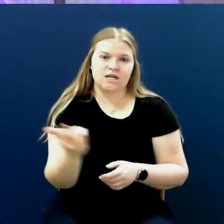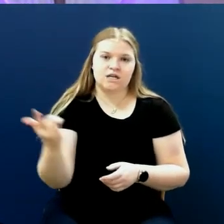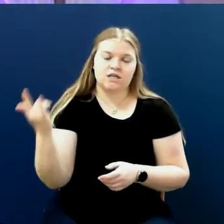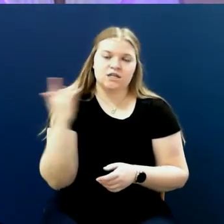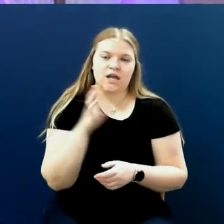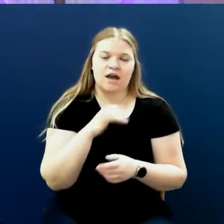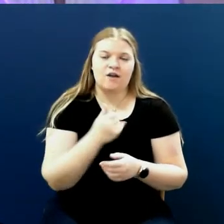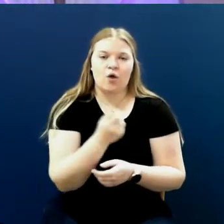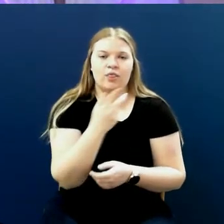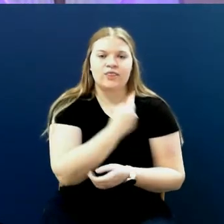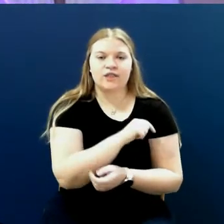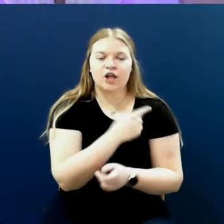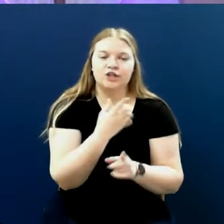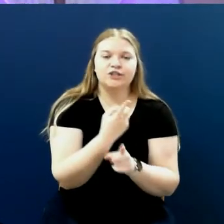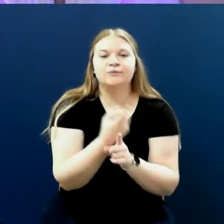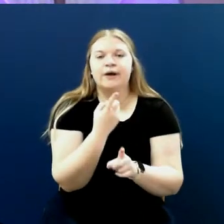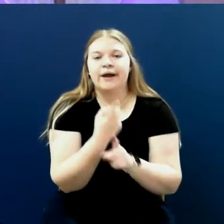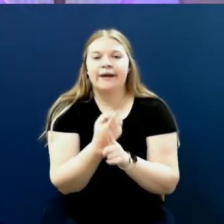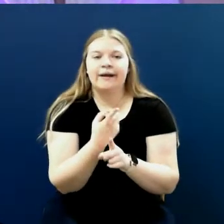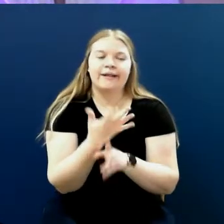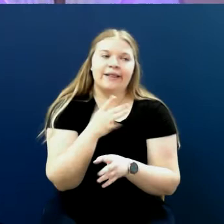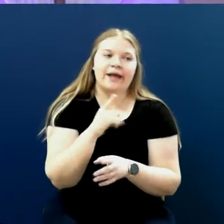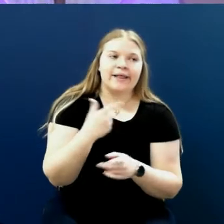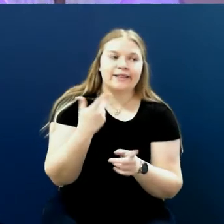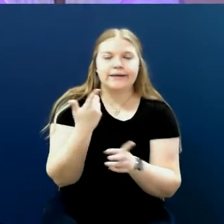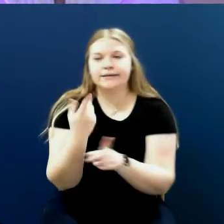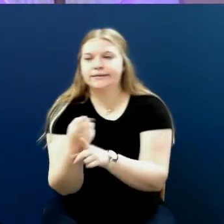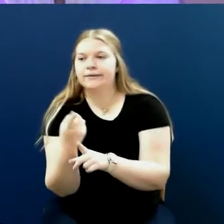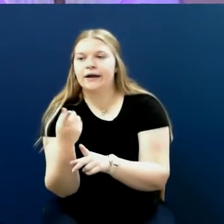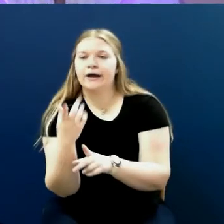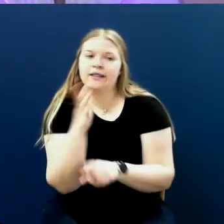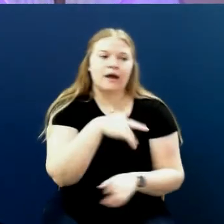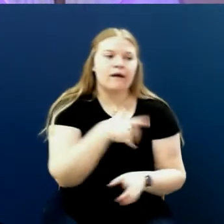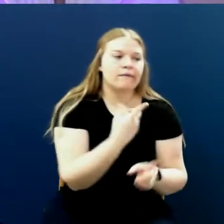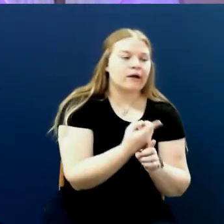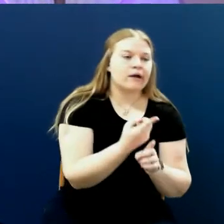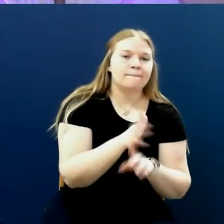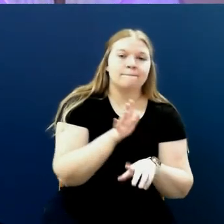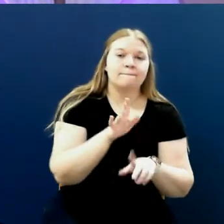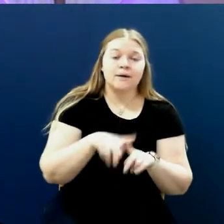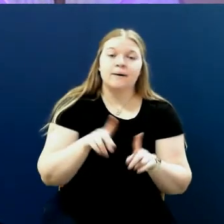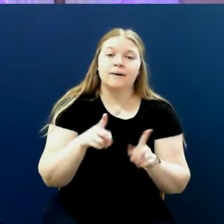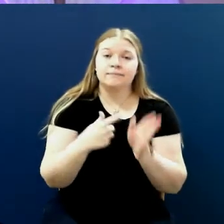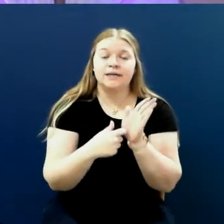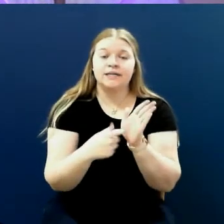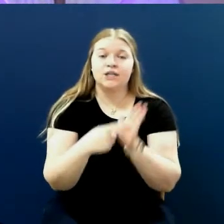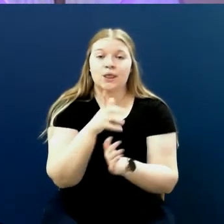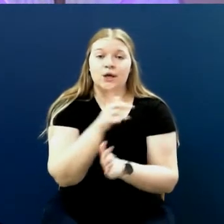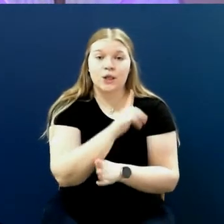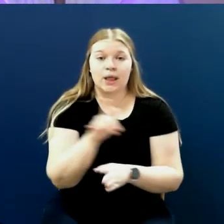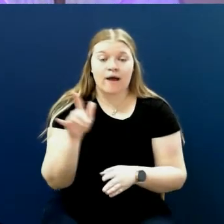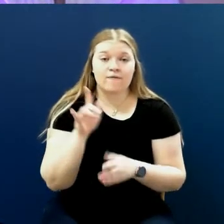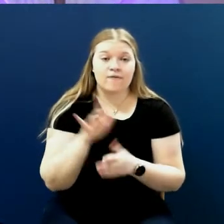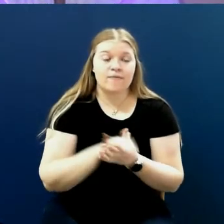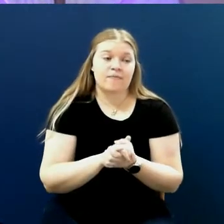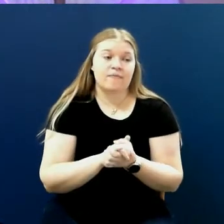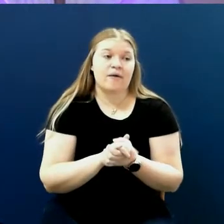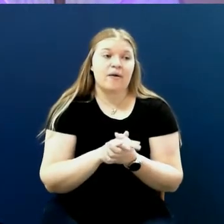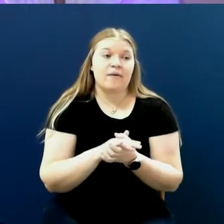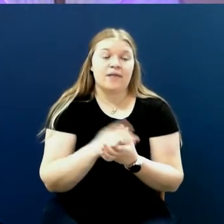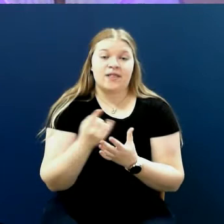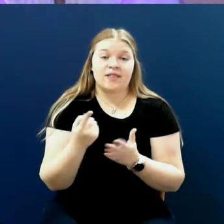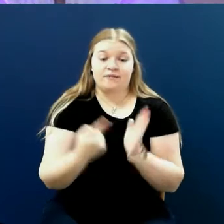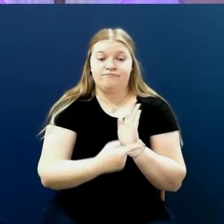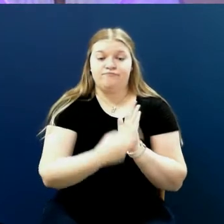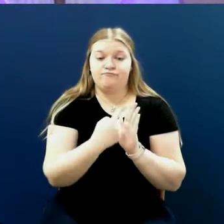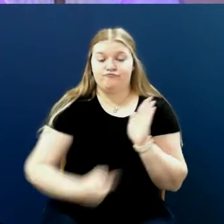the theology right, not that they had this thing or that thing right, but of their love. And may that mark our lives. May